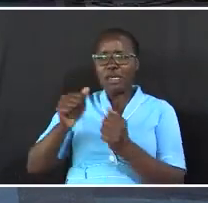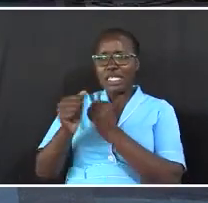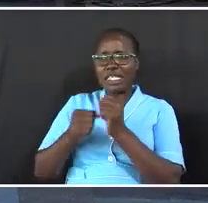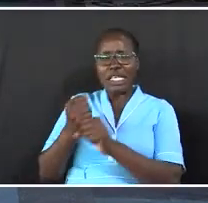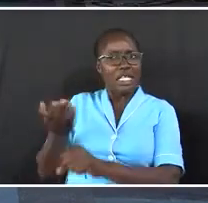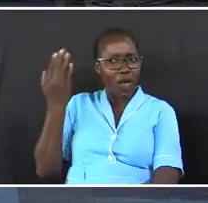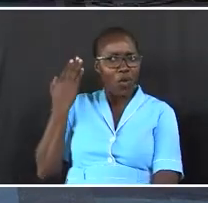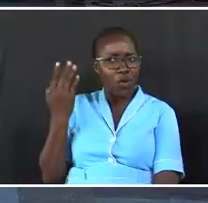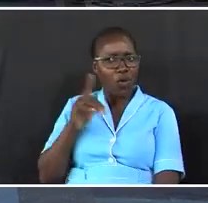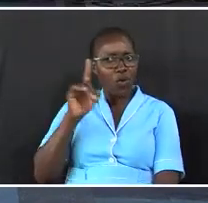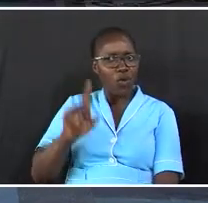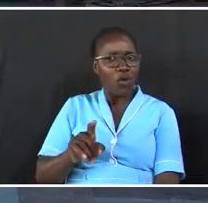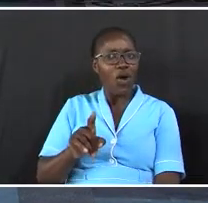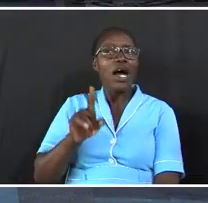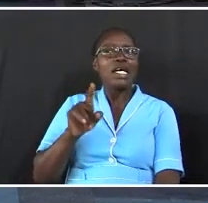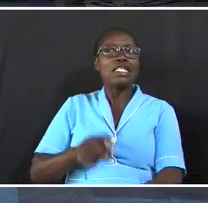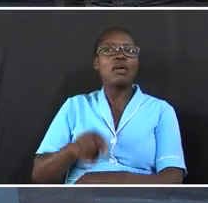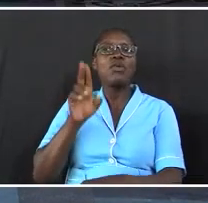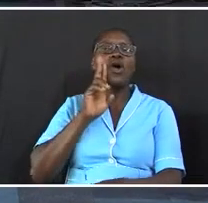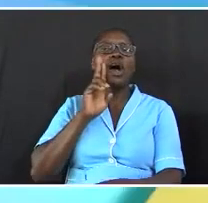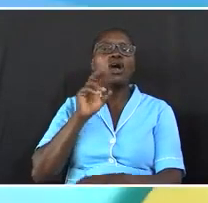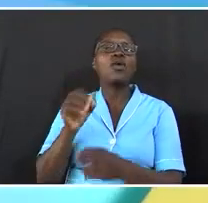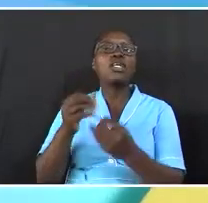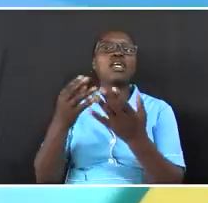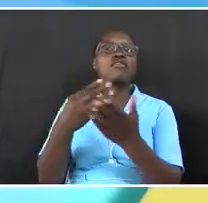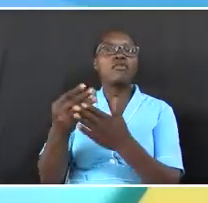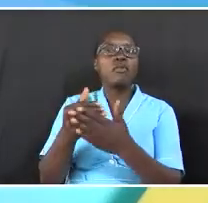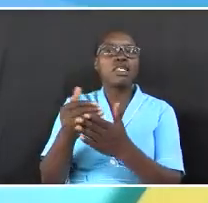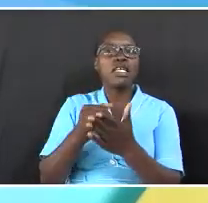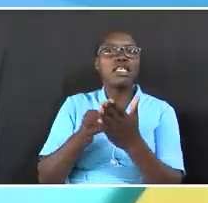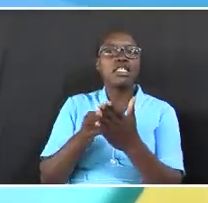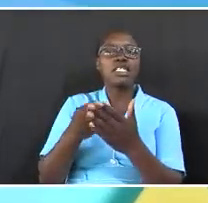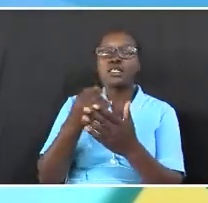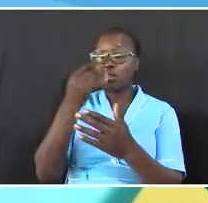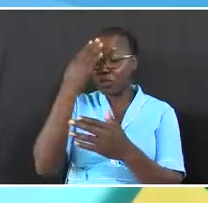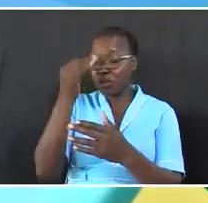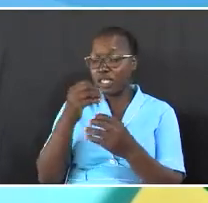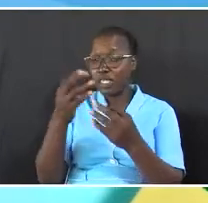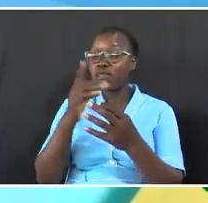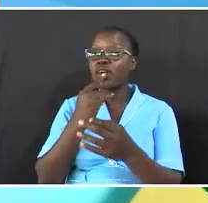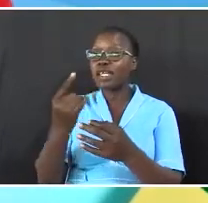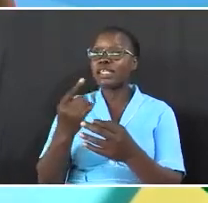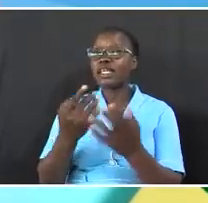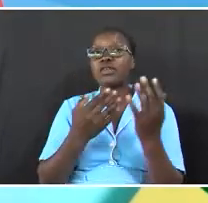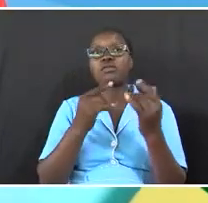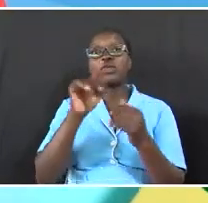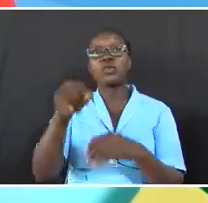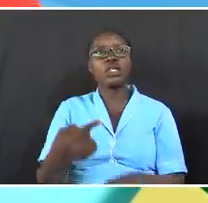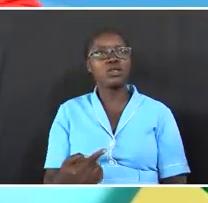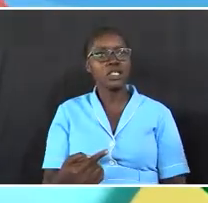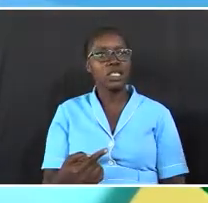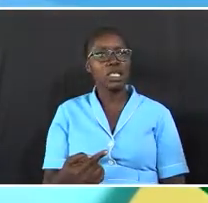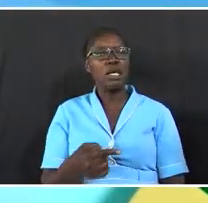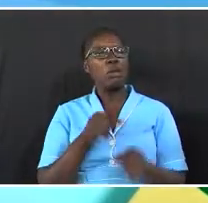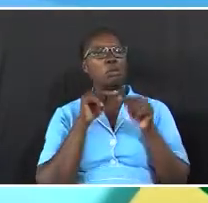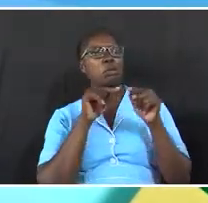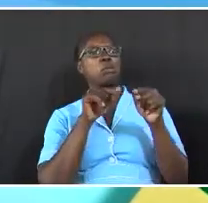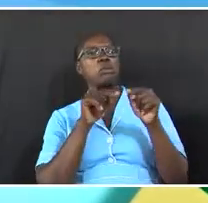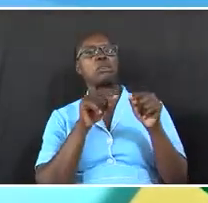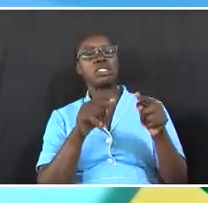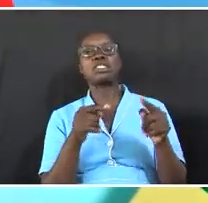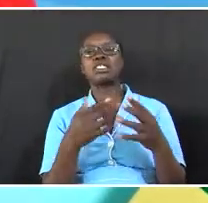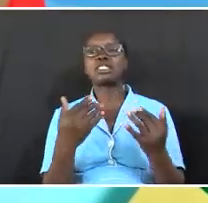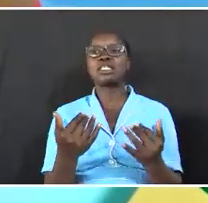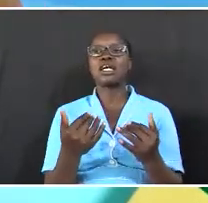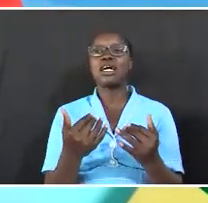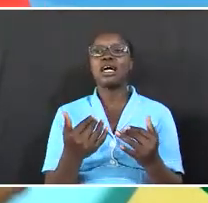ago when your uncle gave you money just because he gave you 100 shillings and you were expecting 1,000? You criticized. Now